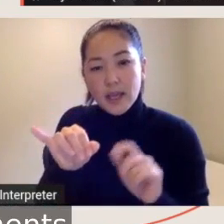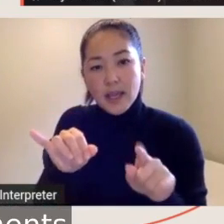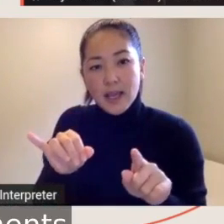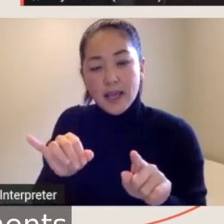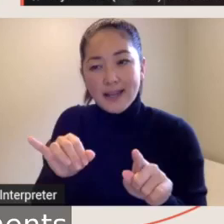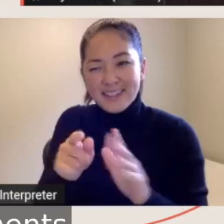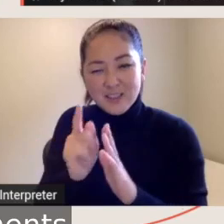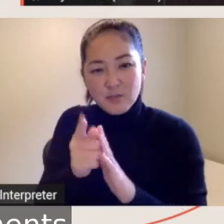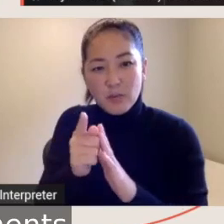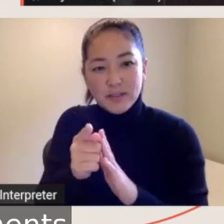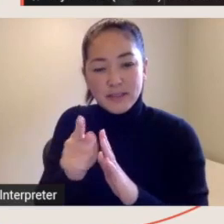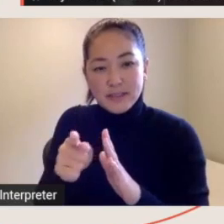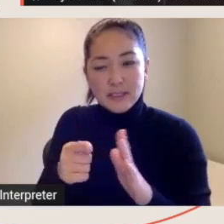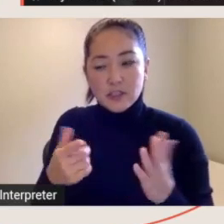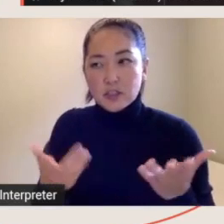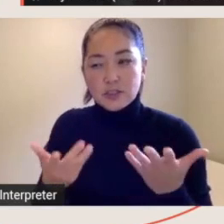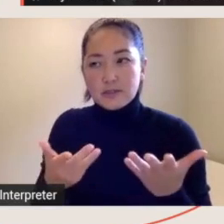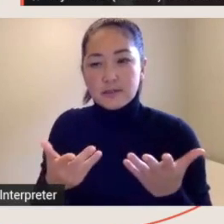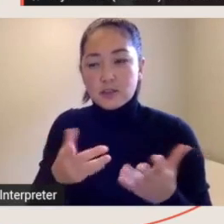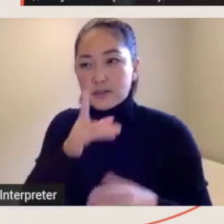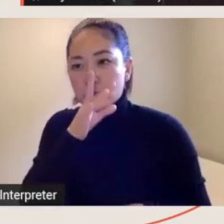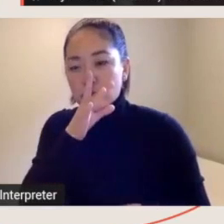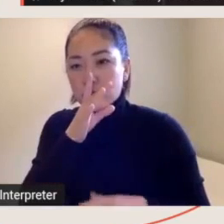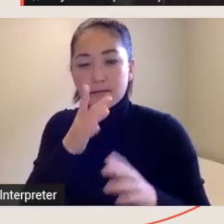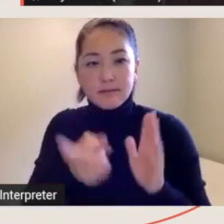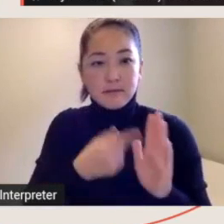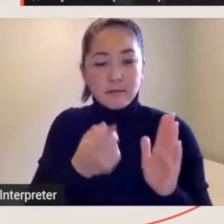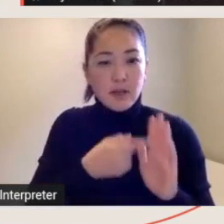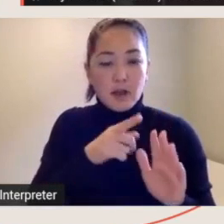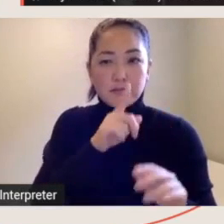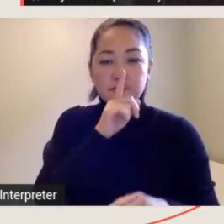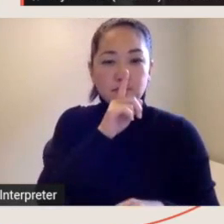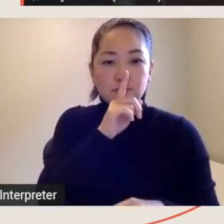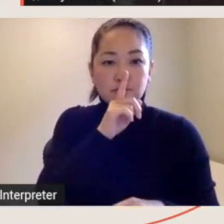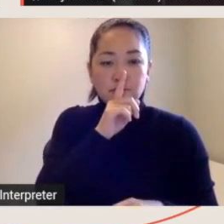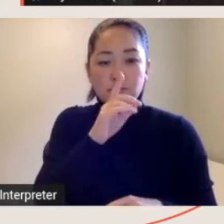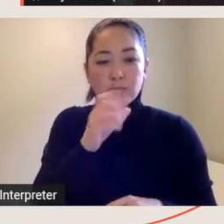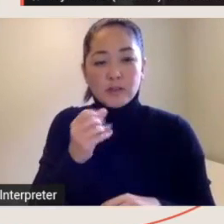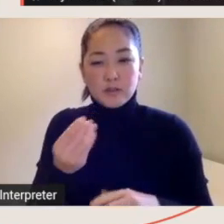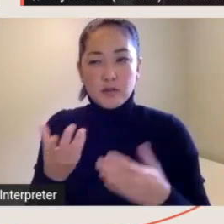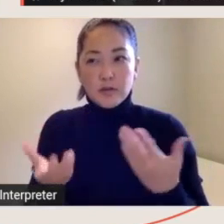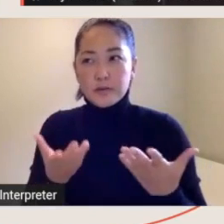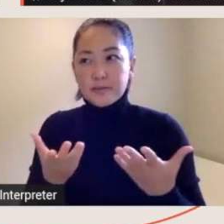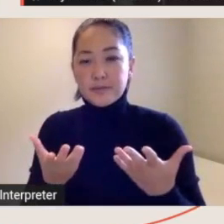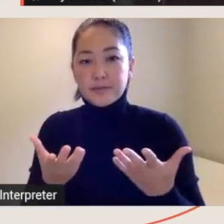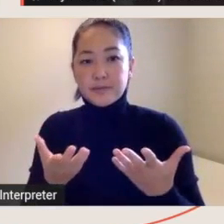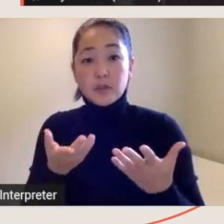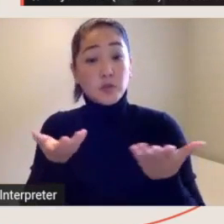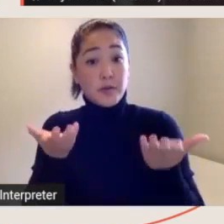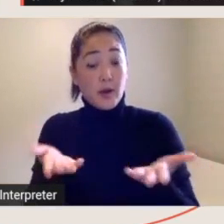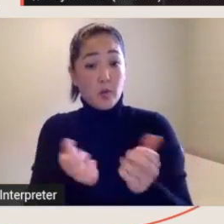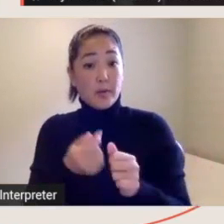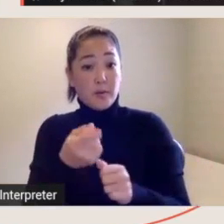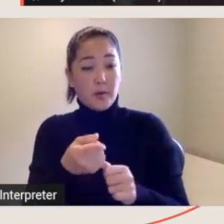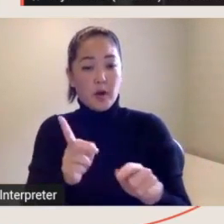these moments where she's not as much, and it really, it just, you know, emulates this feeling of obviously being there with her, but also just,